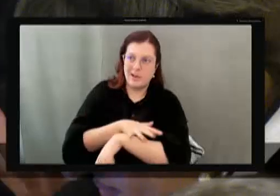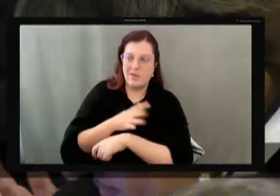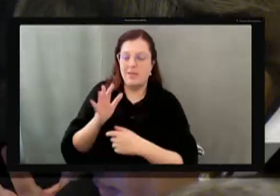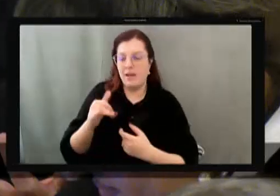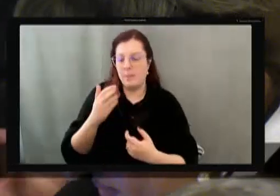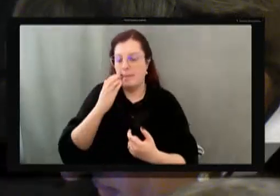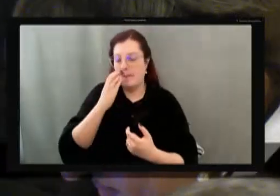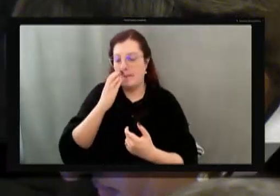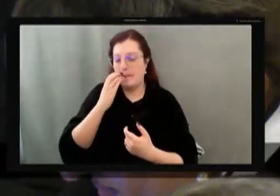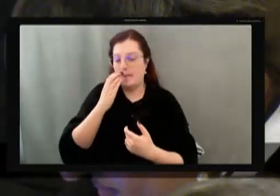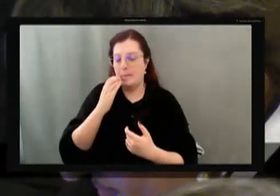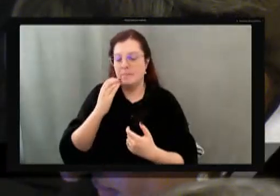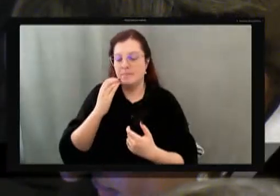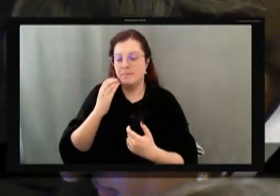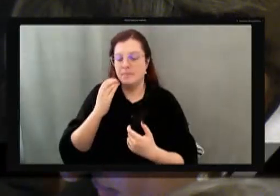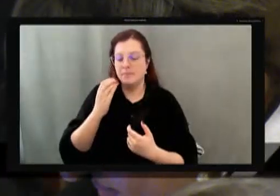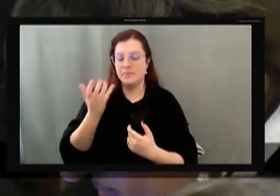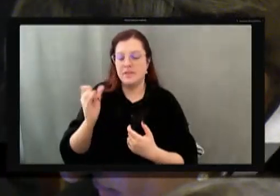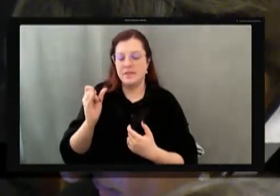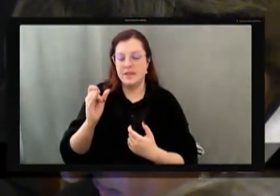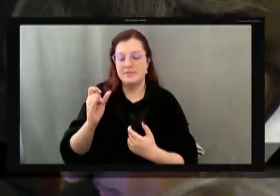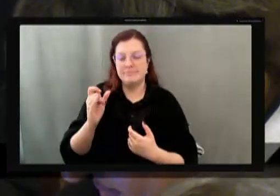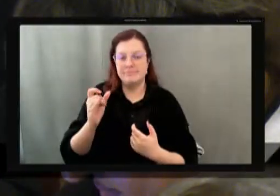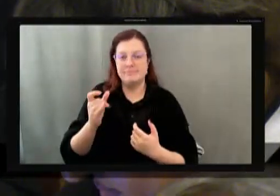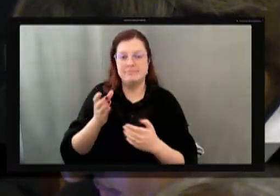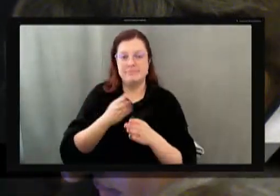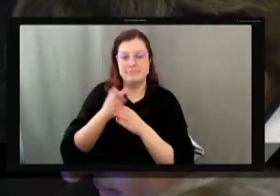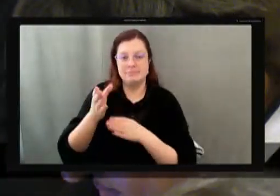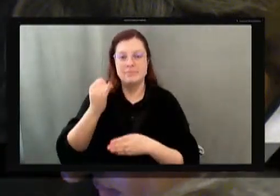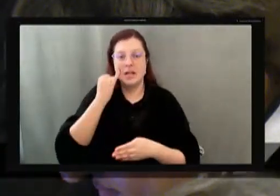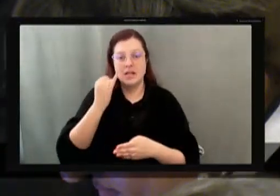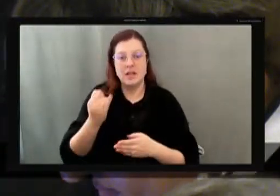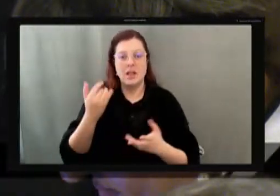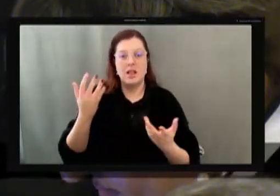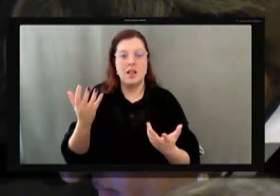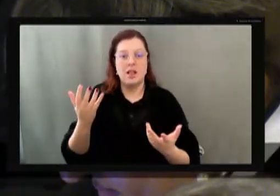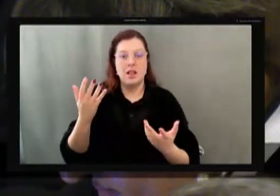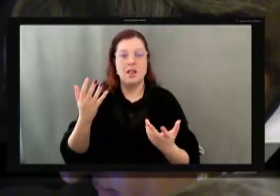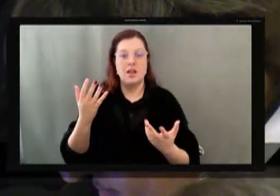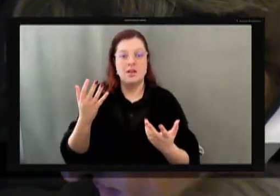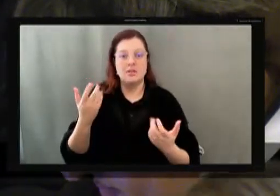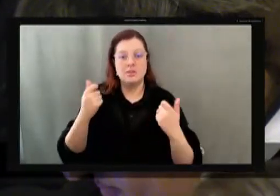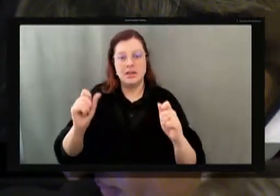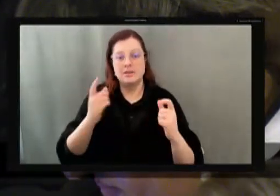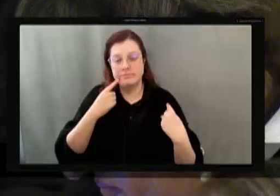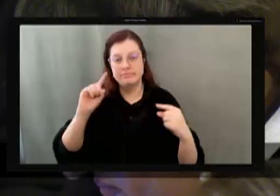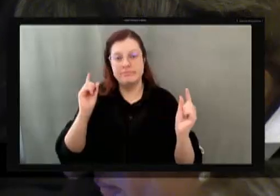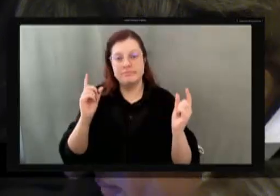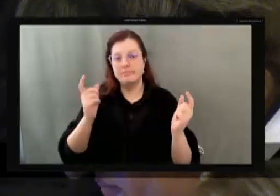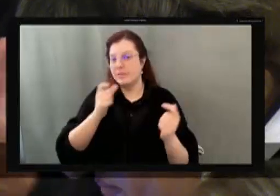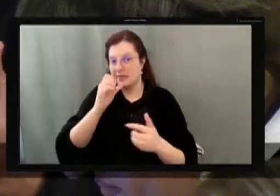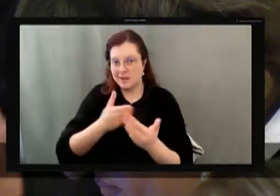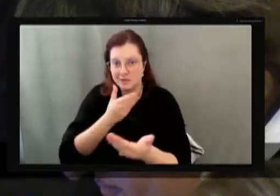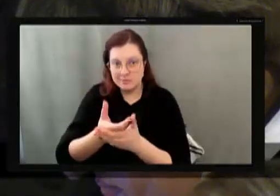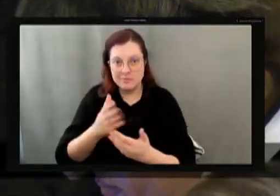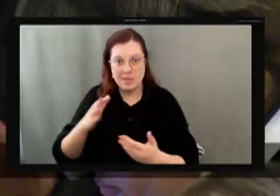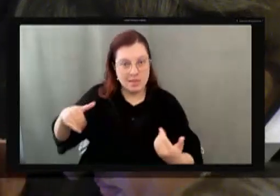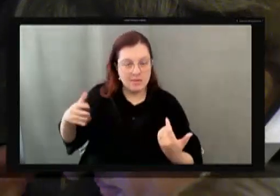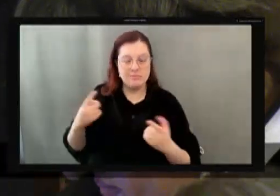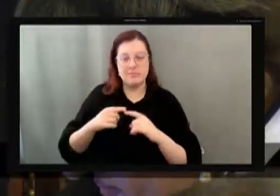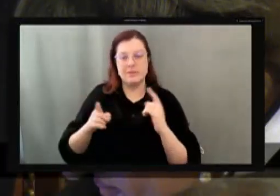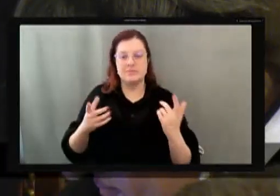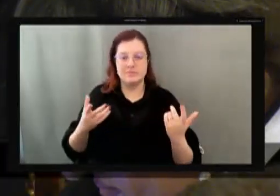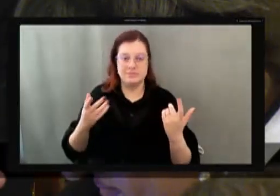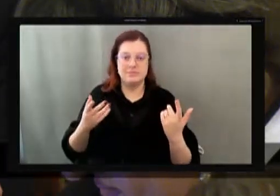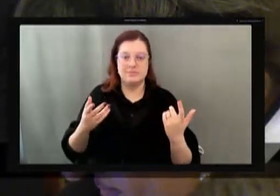the ideal. And I think we're trying to get there. I don't think we're there yet, but... at any rate, I don't know if you